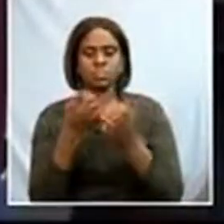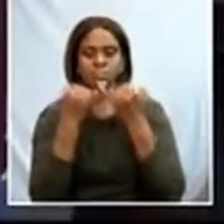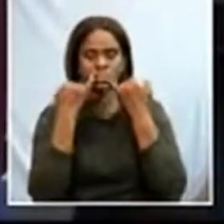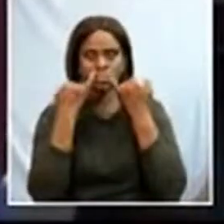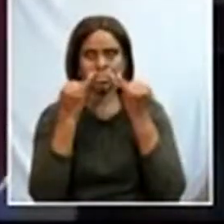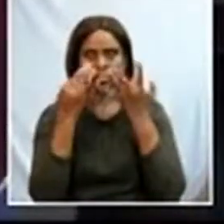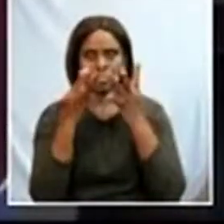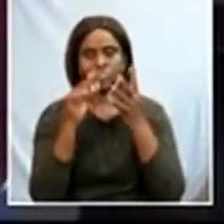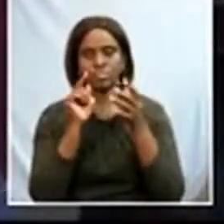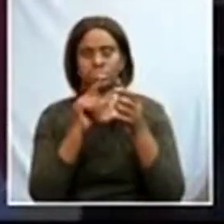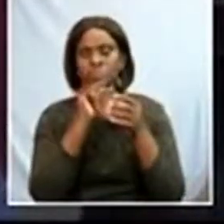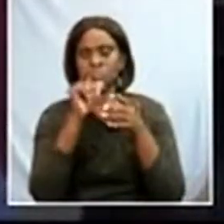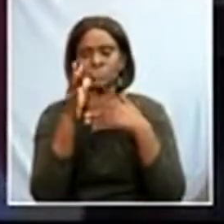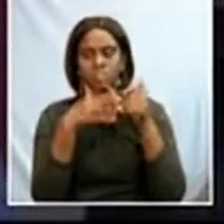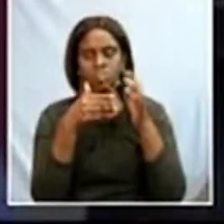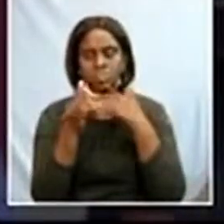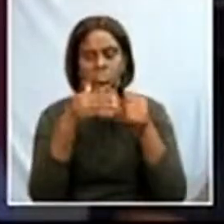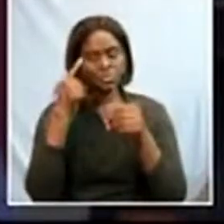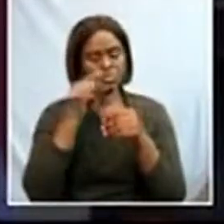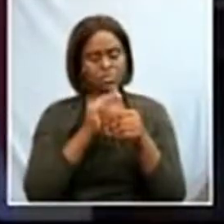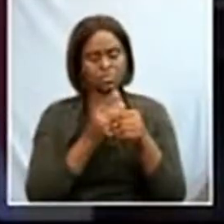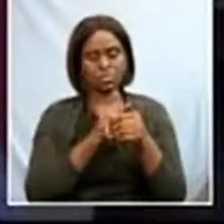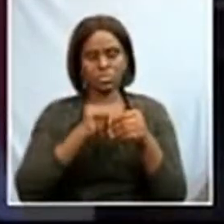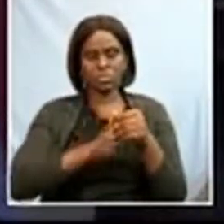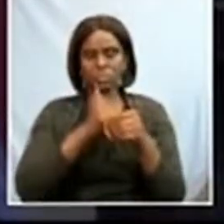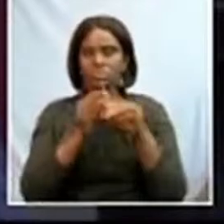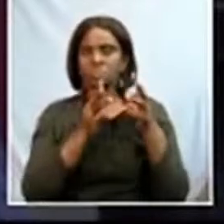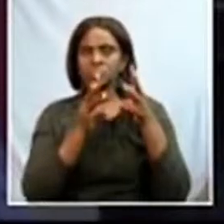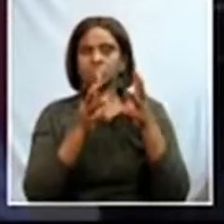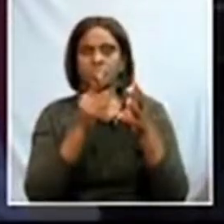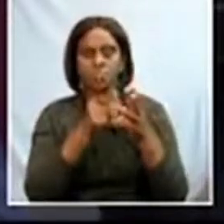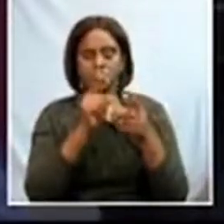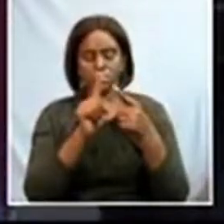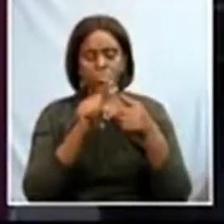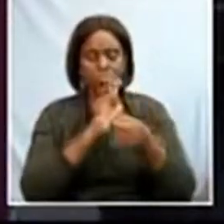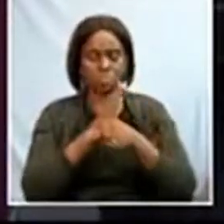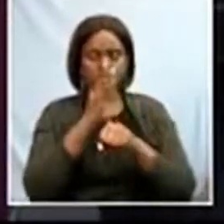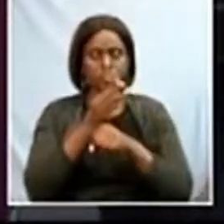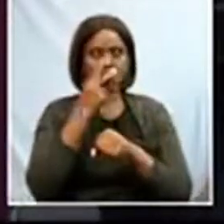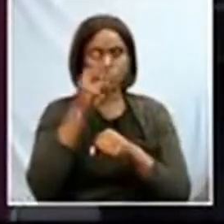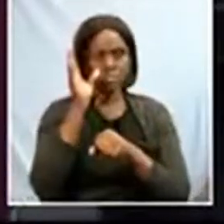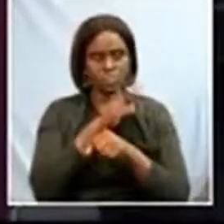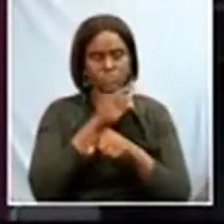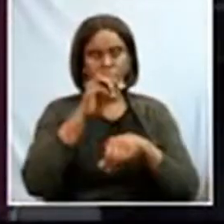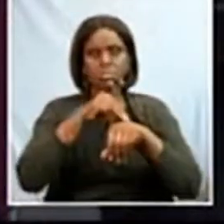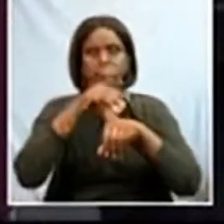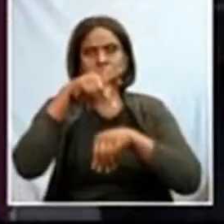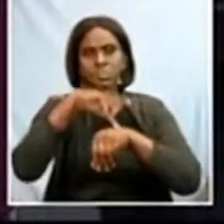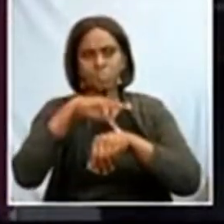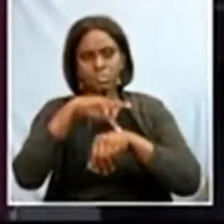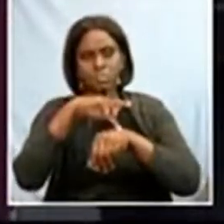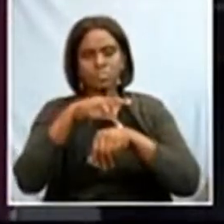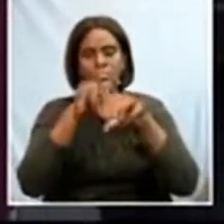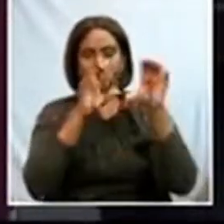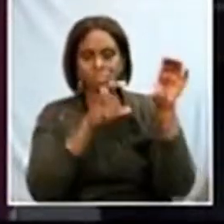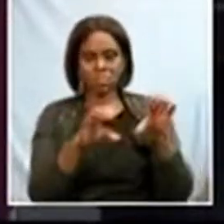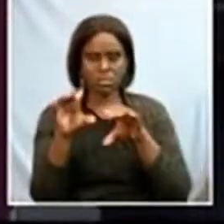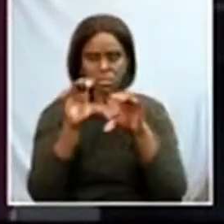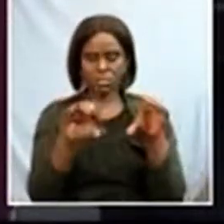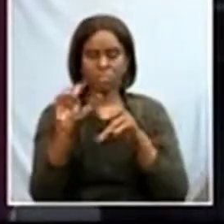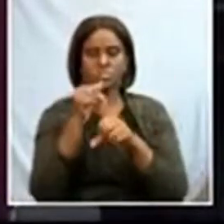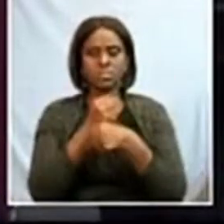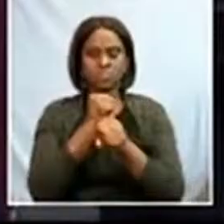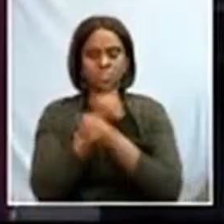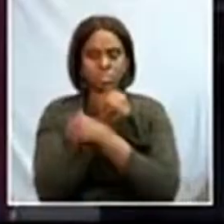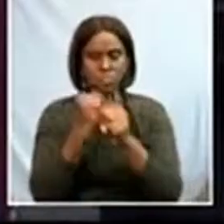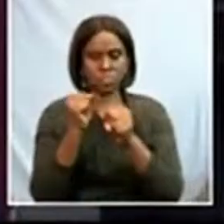Chair, that it was not easy for us to go that route. But after seeing Pika do make that